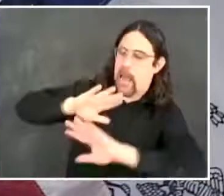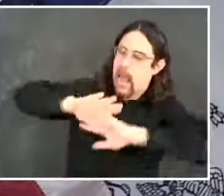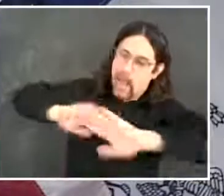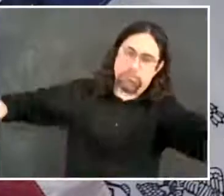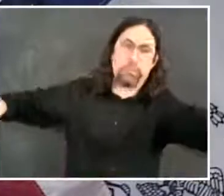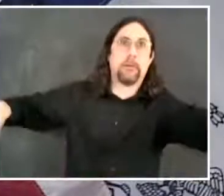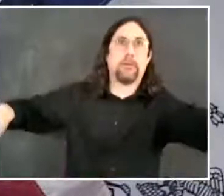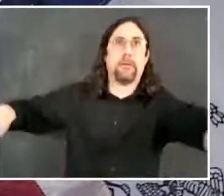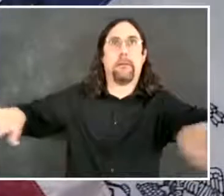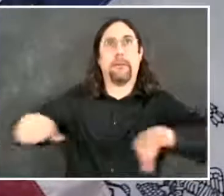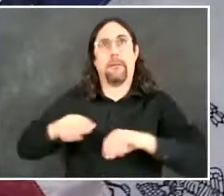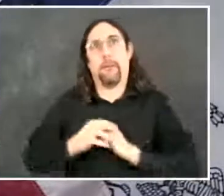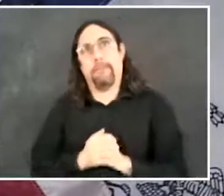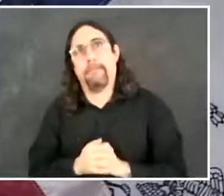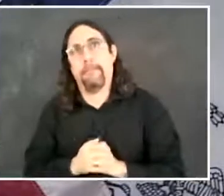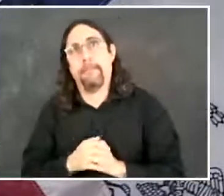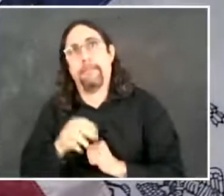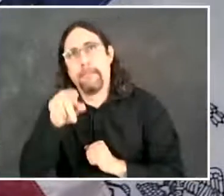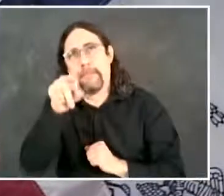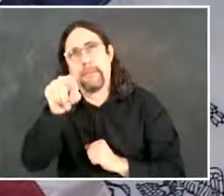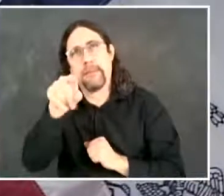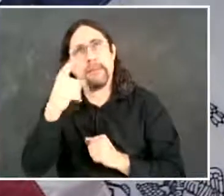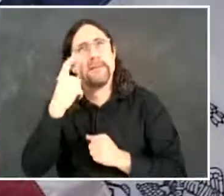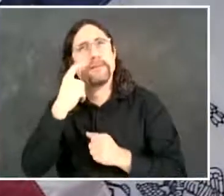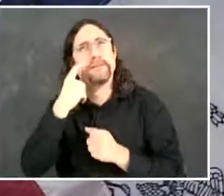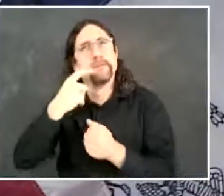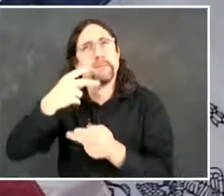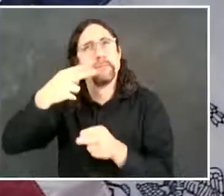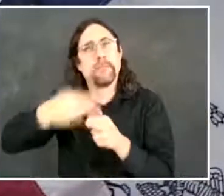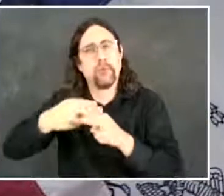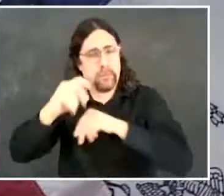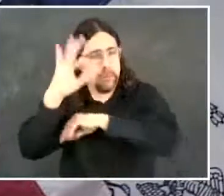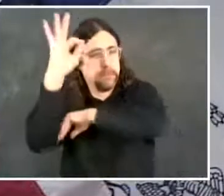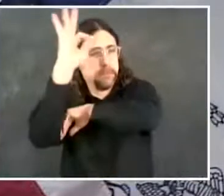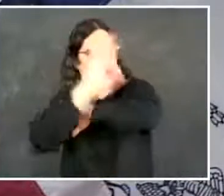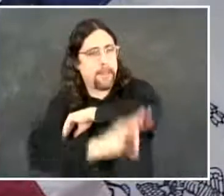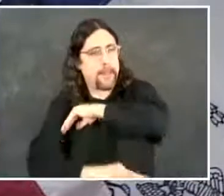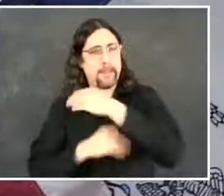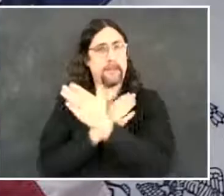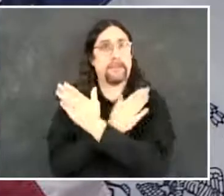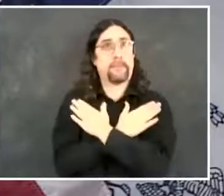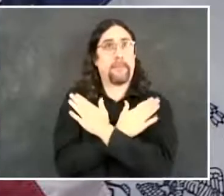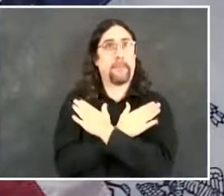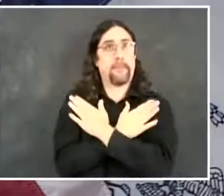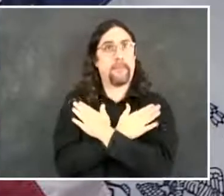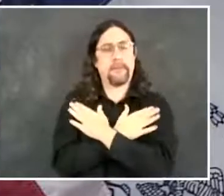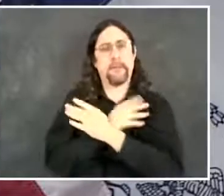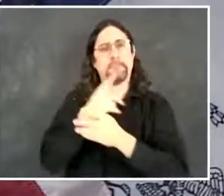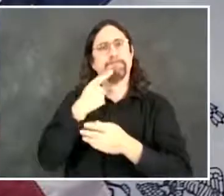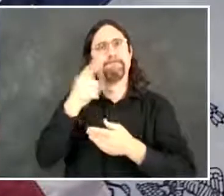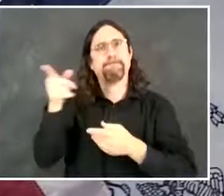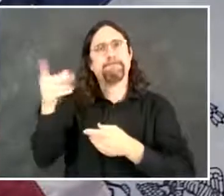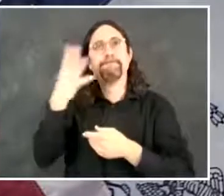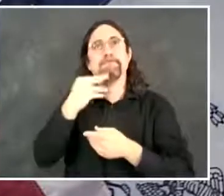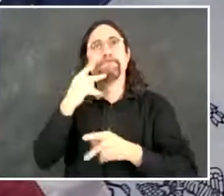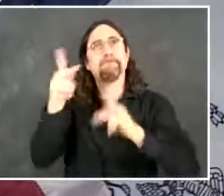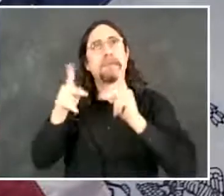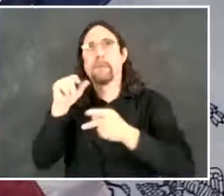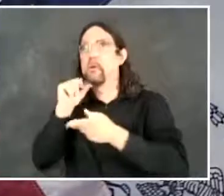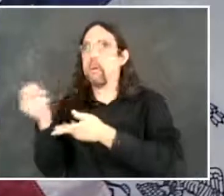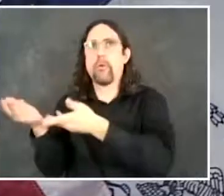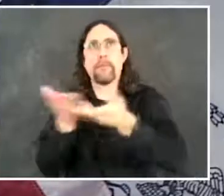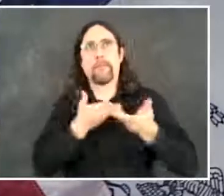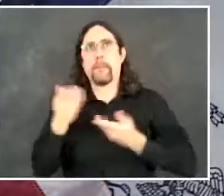to be clear, we cannot hesitate to enforce. So I do appreciate why people don't carry an ID